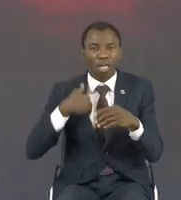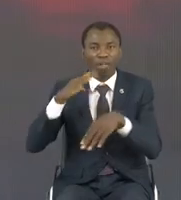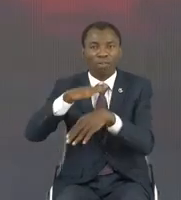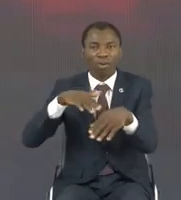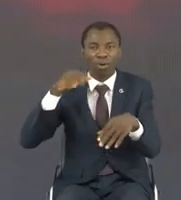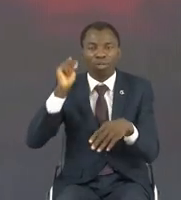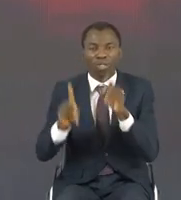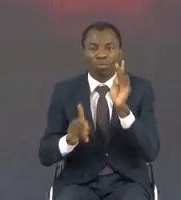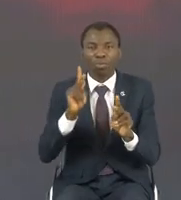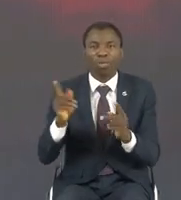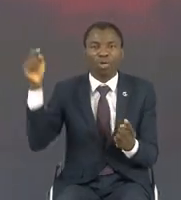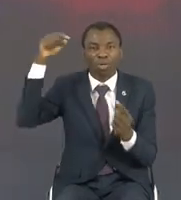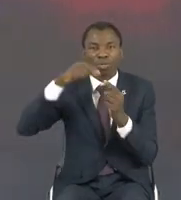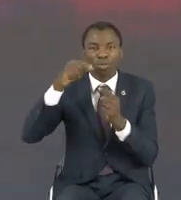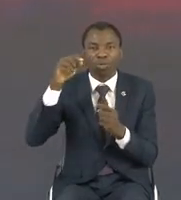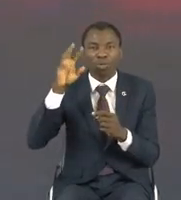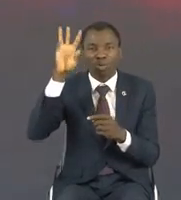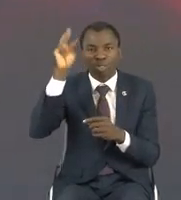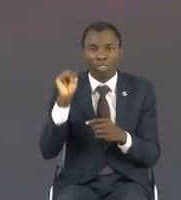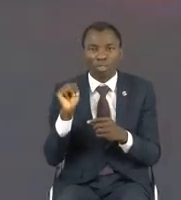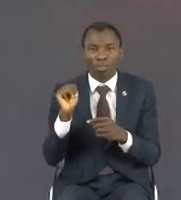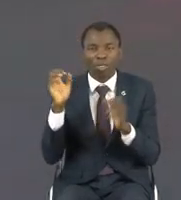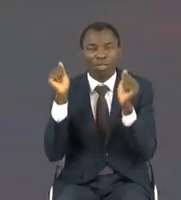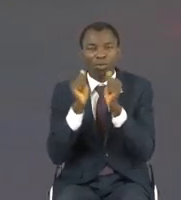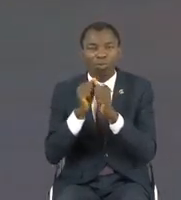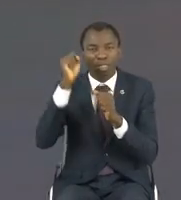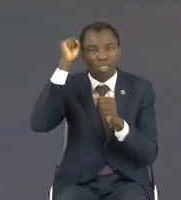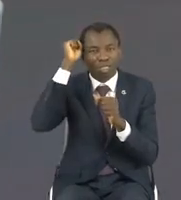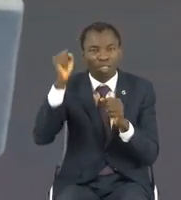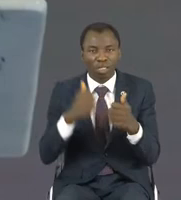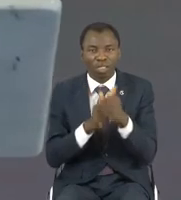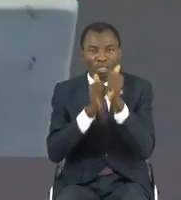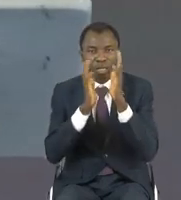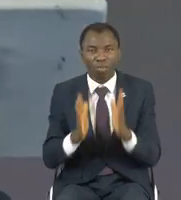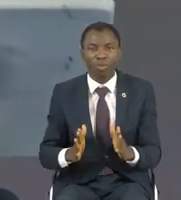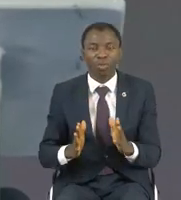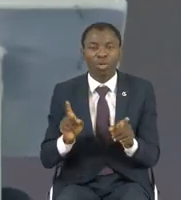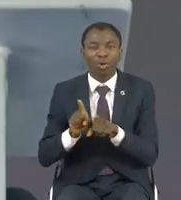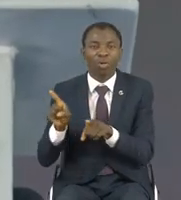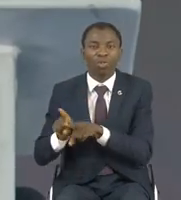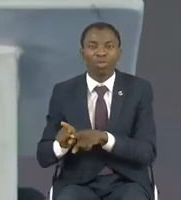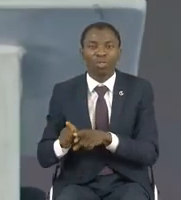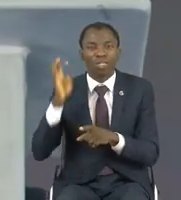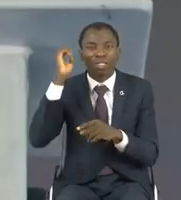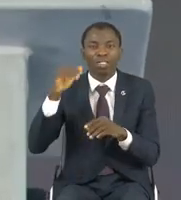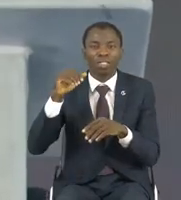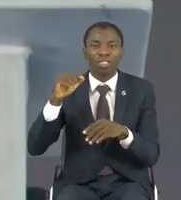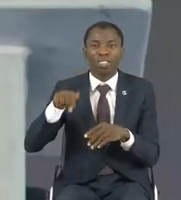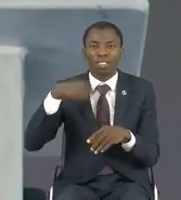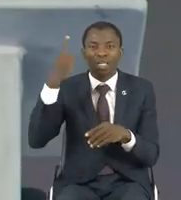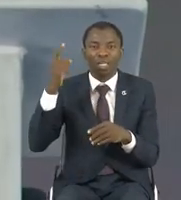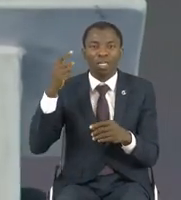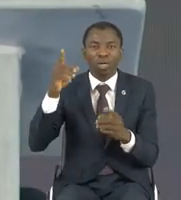people unto him with his disciples also, he said unto